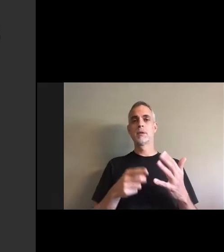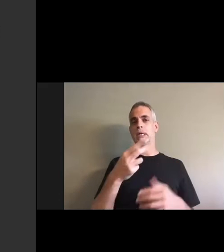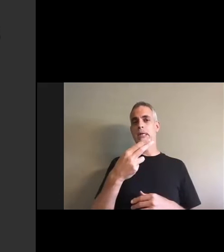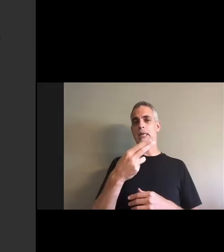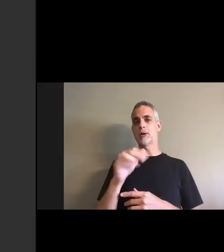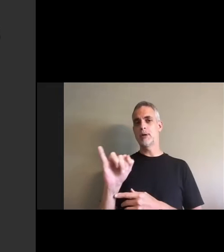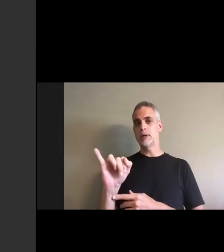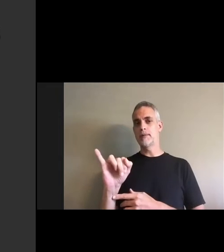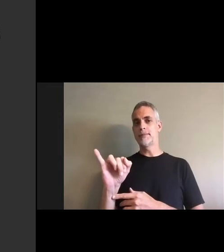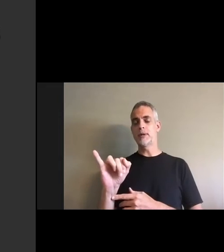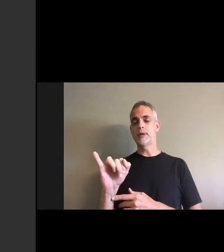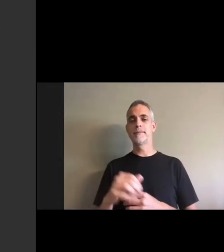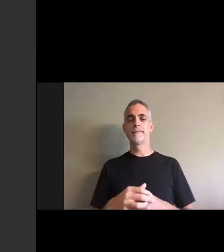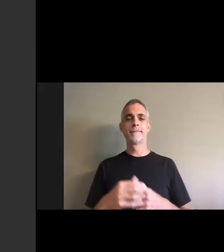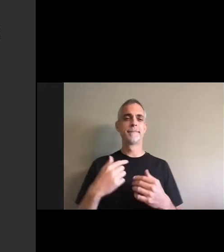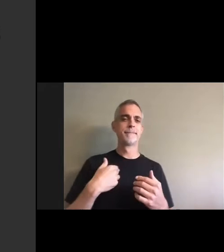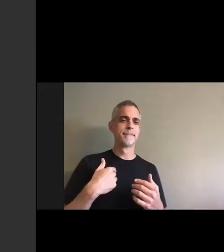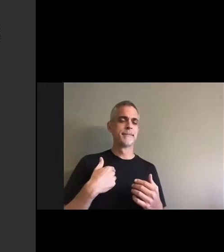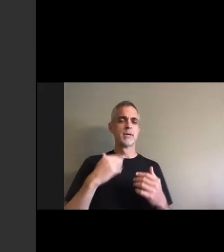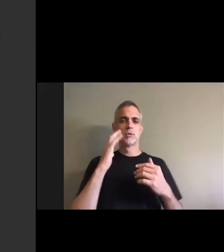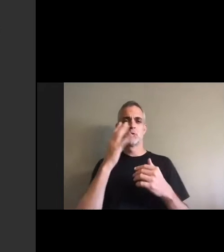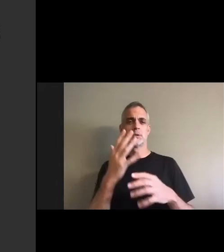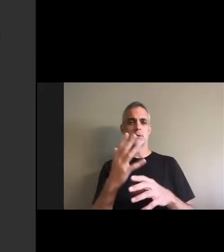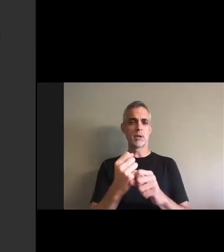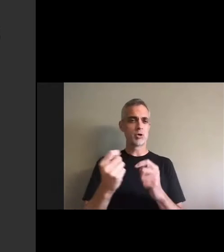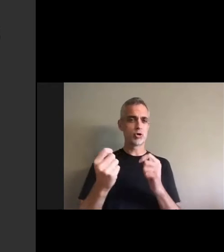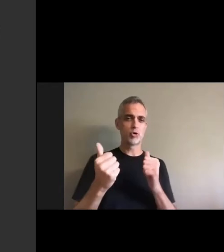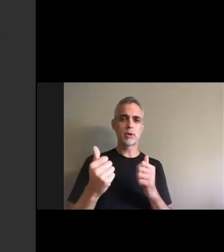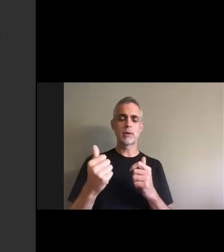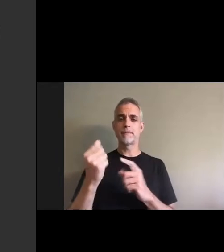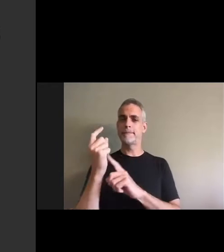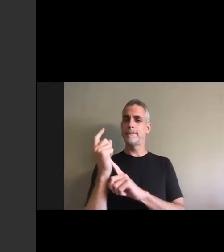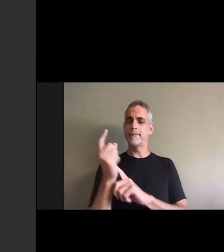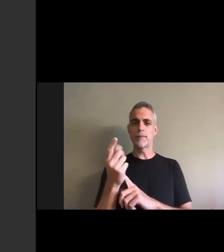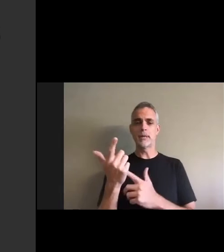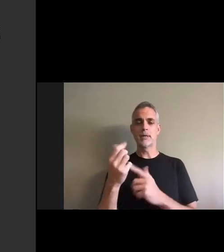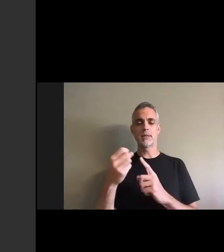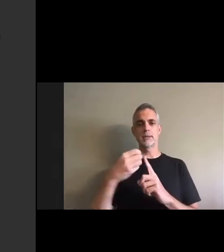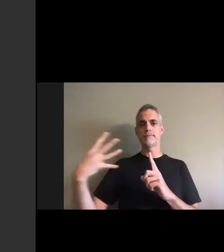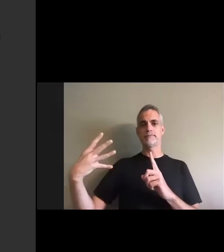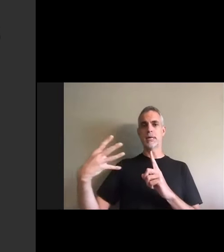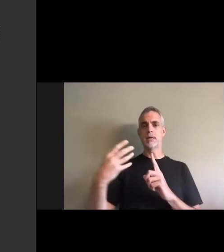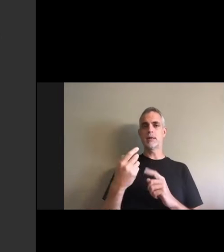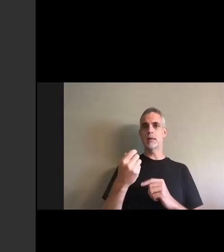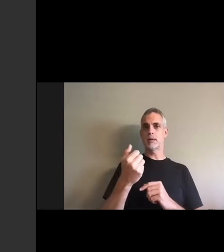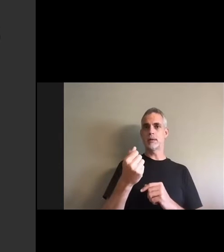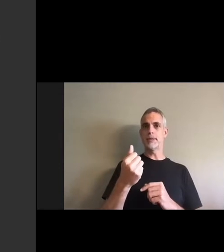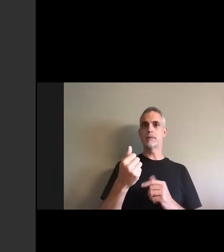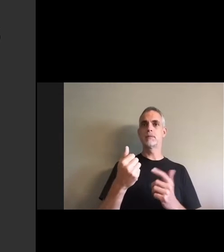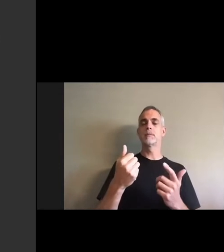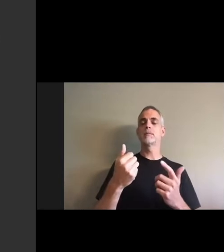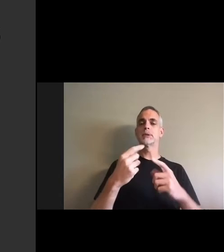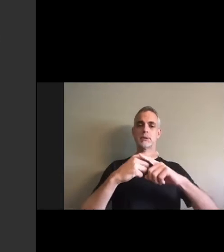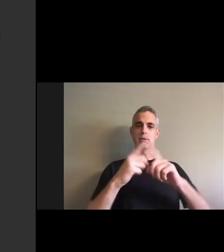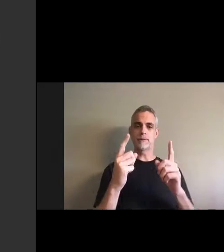and some people identify as hearing impaired. So I just want to do a quick moment to expand on some